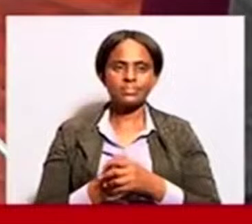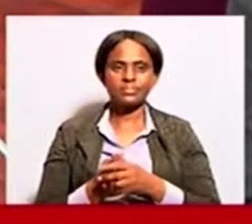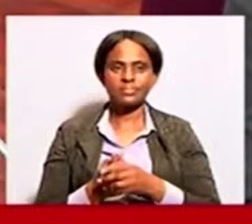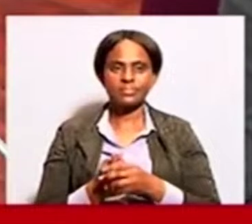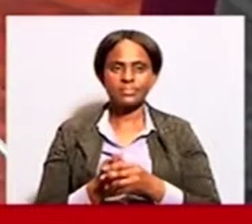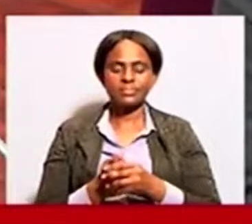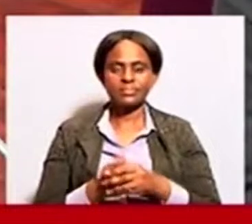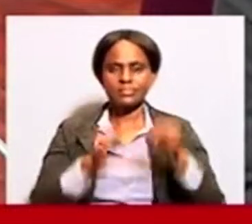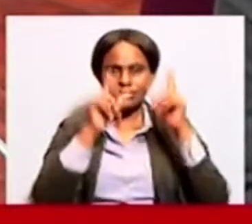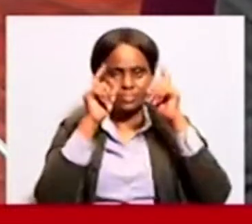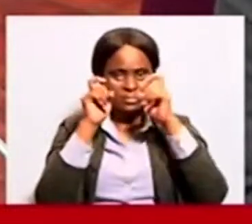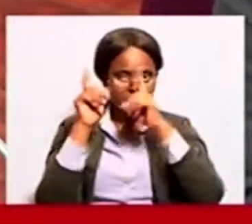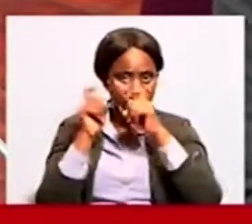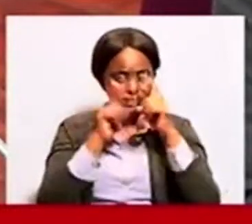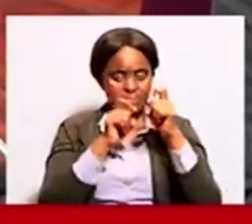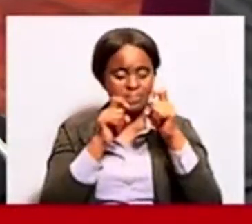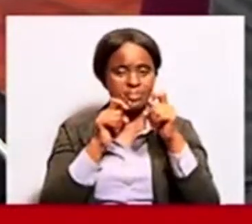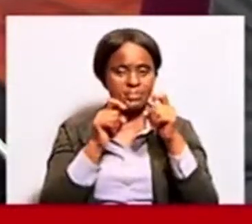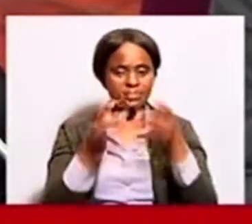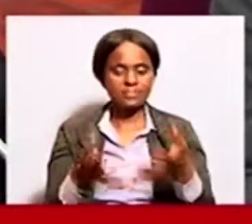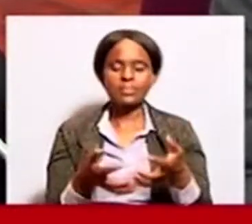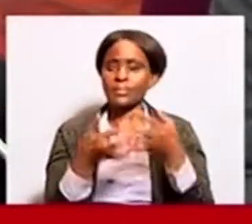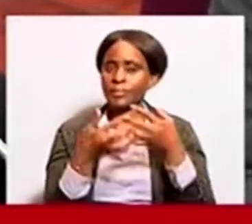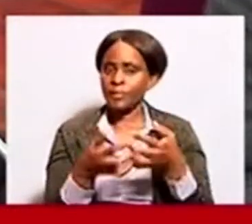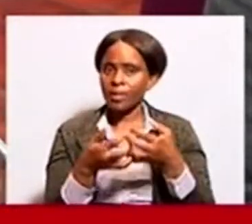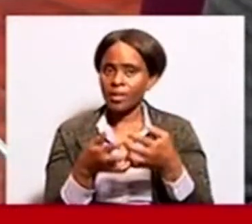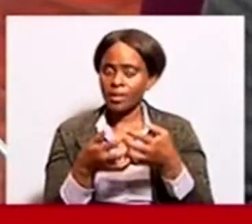The photos of the grader,